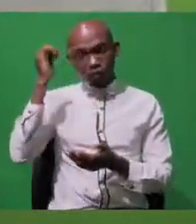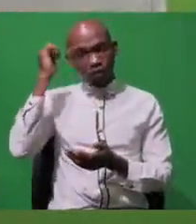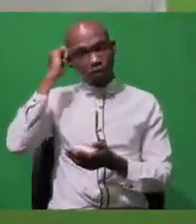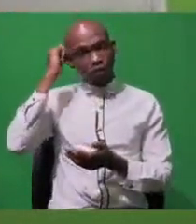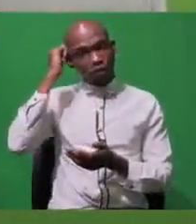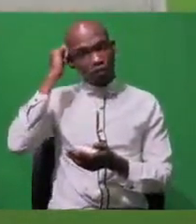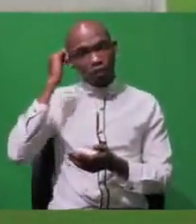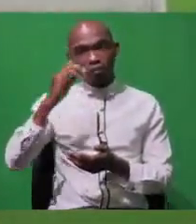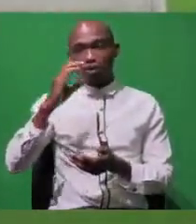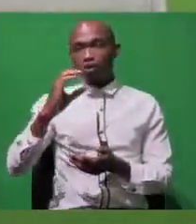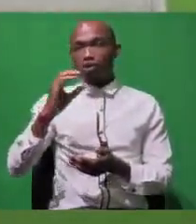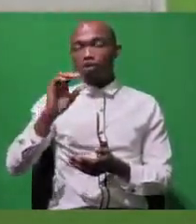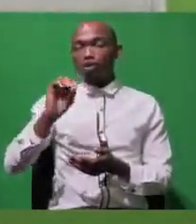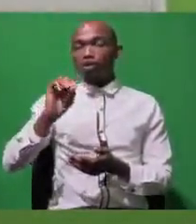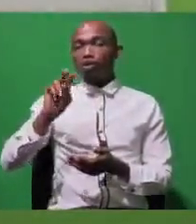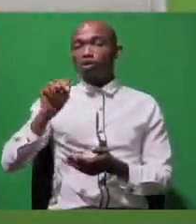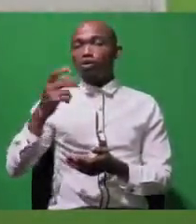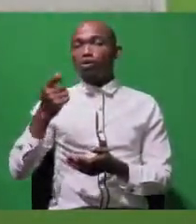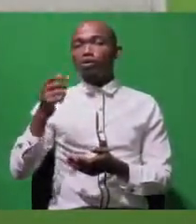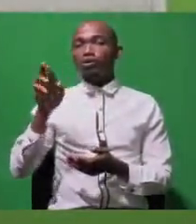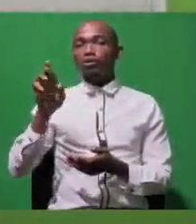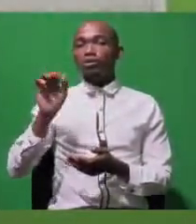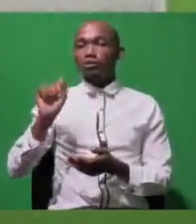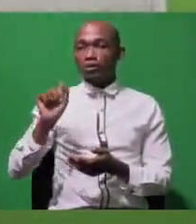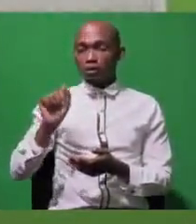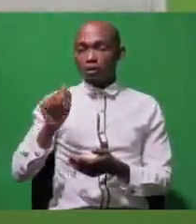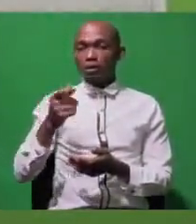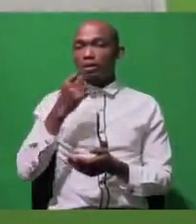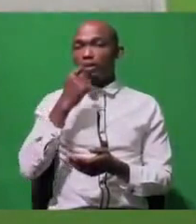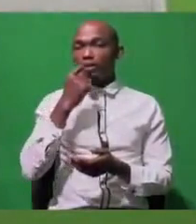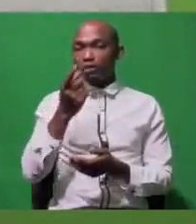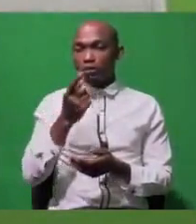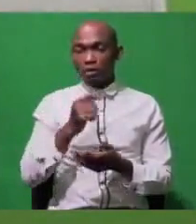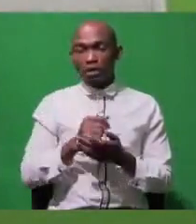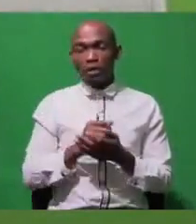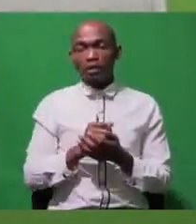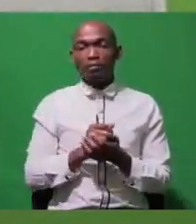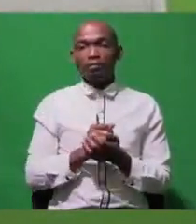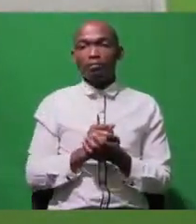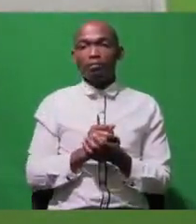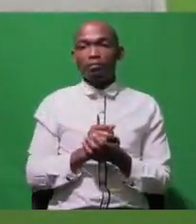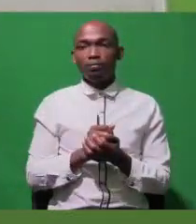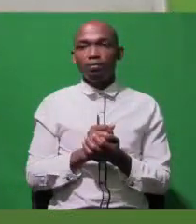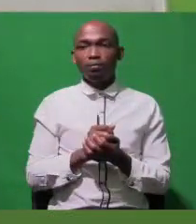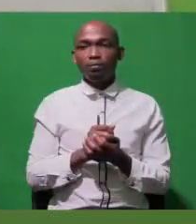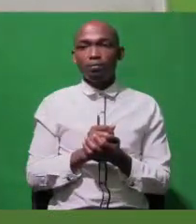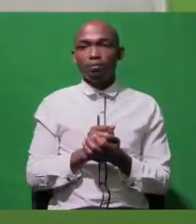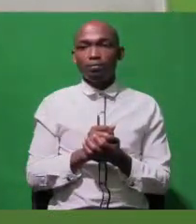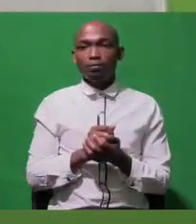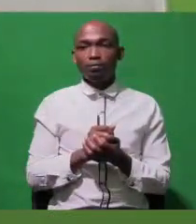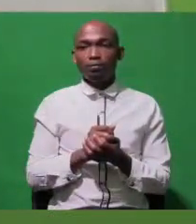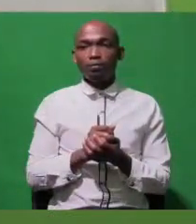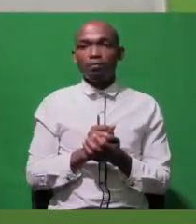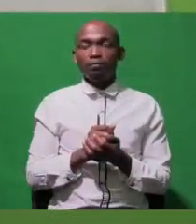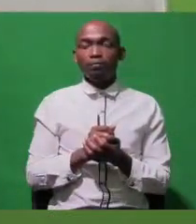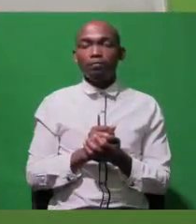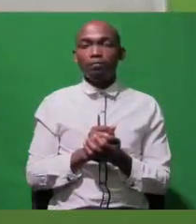contra. Then you come here, you say that 5th November,